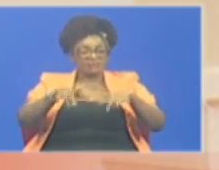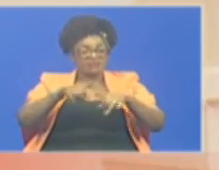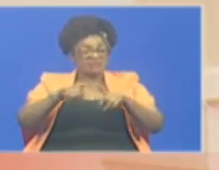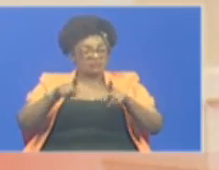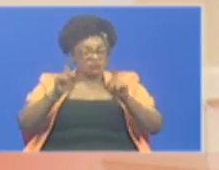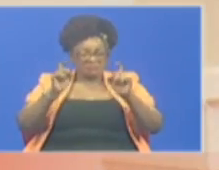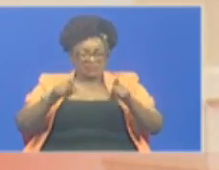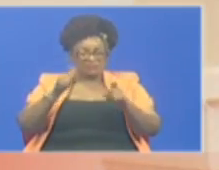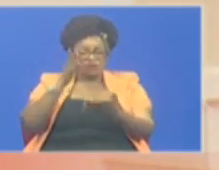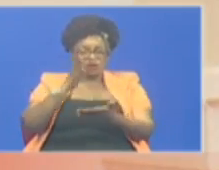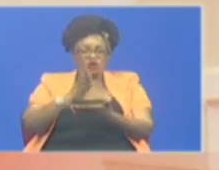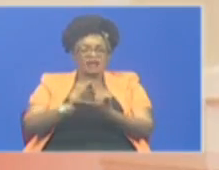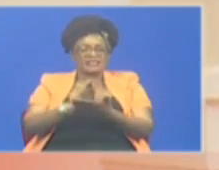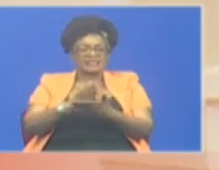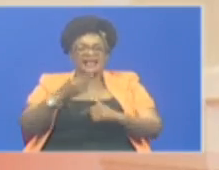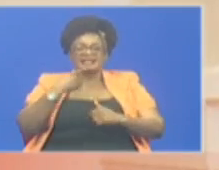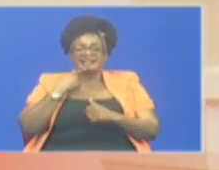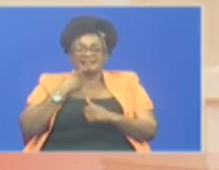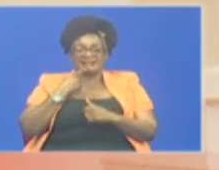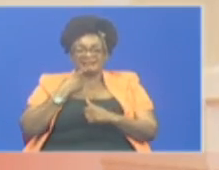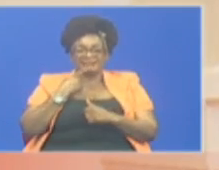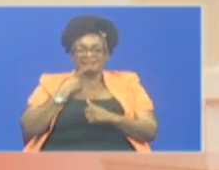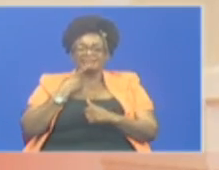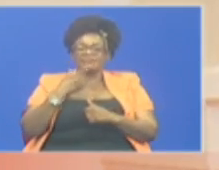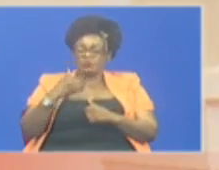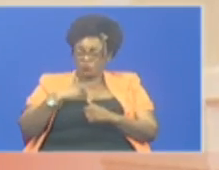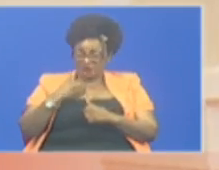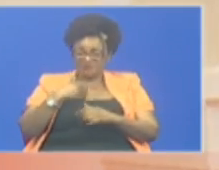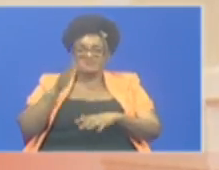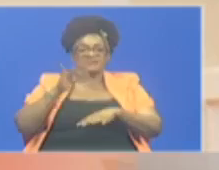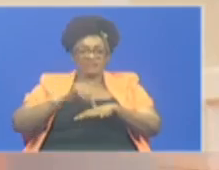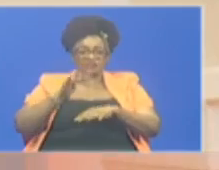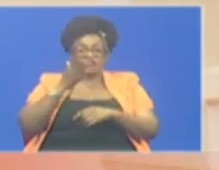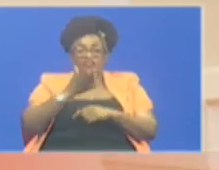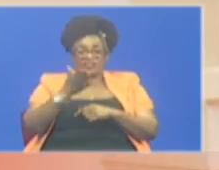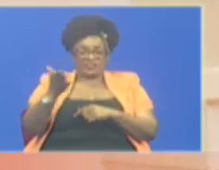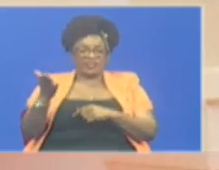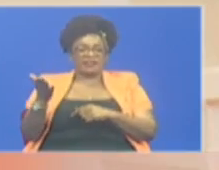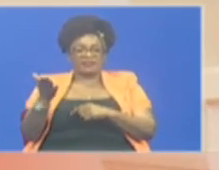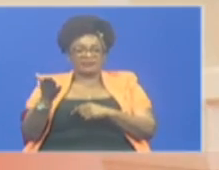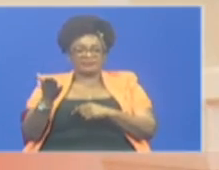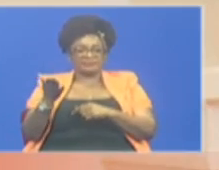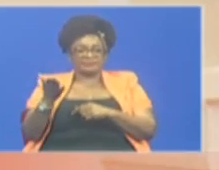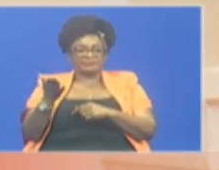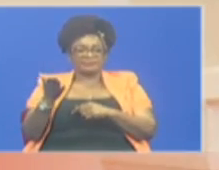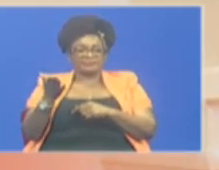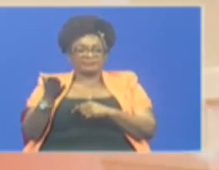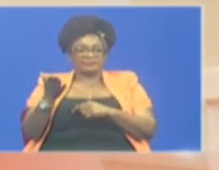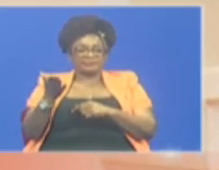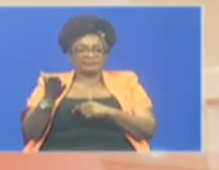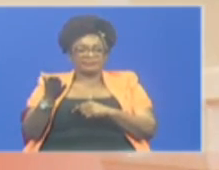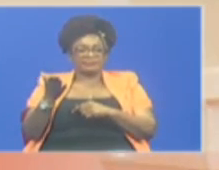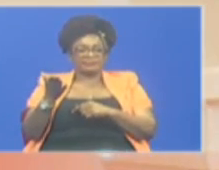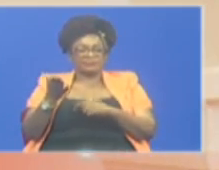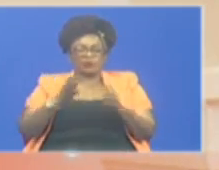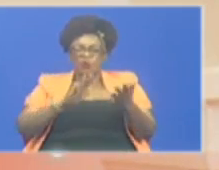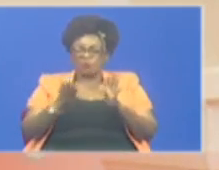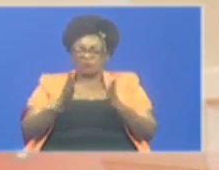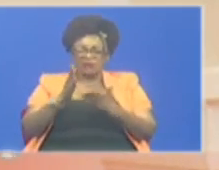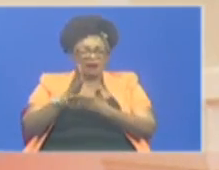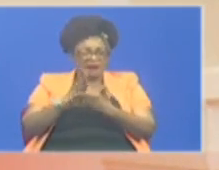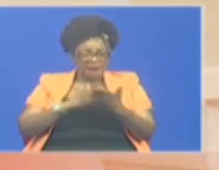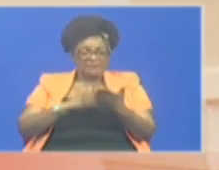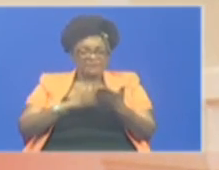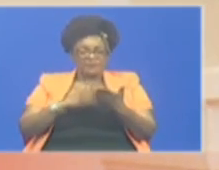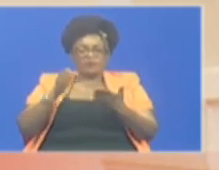say that there are still infections underway in nearly half of our